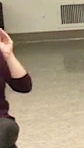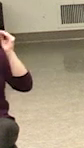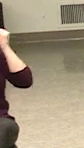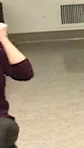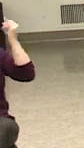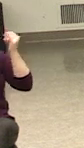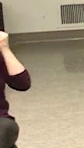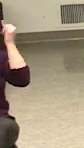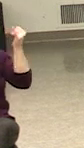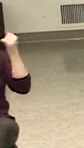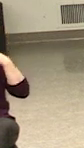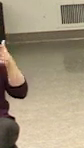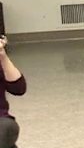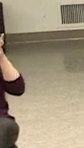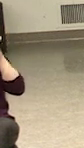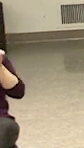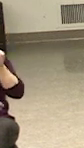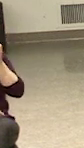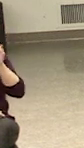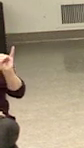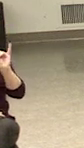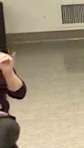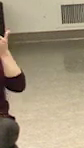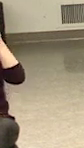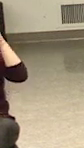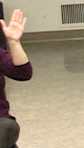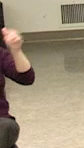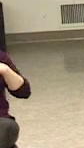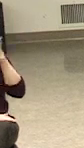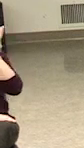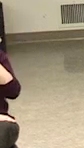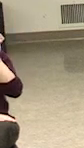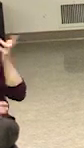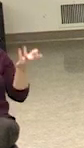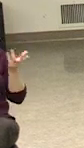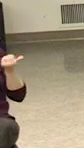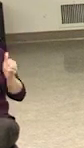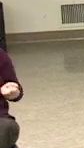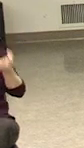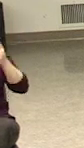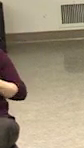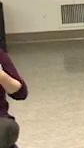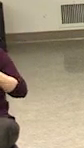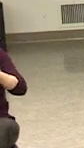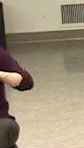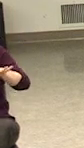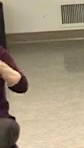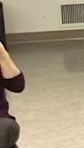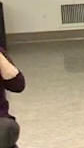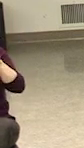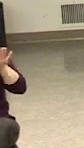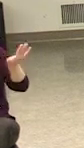ideas, knowledge, experience, and I listened to understand. So I'm like making space for